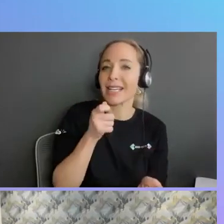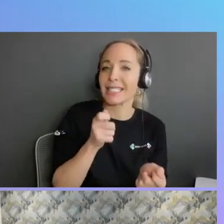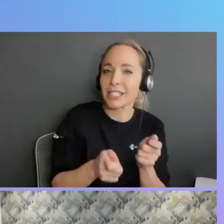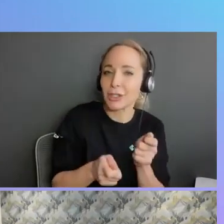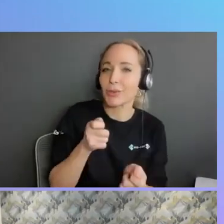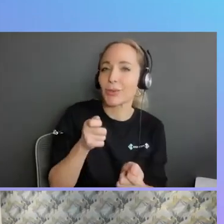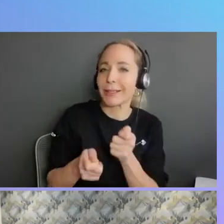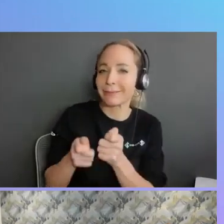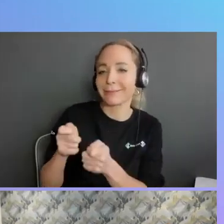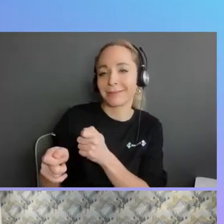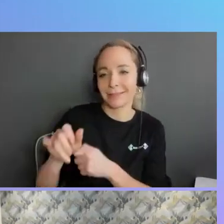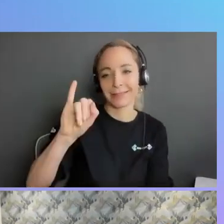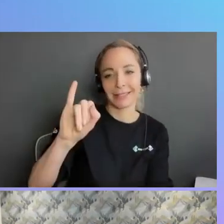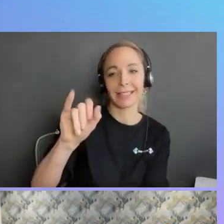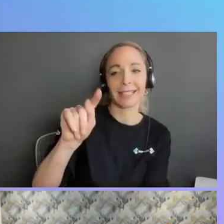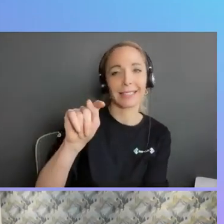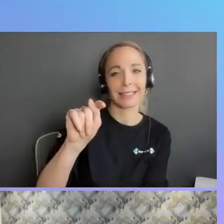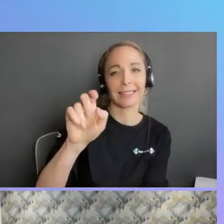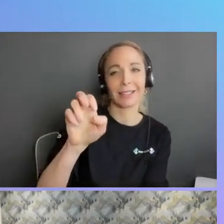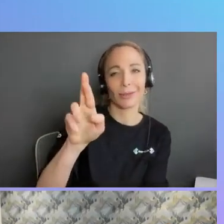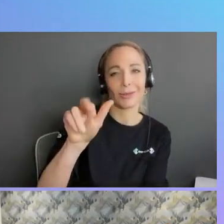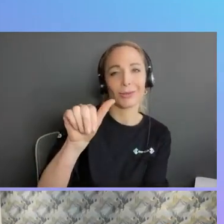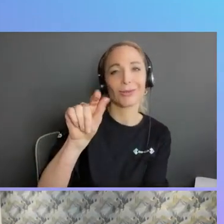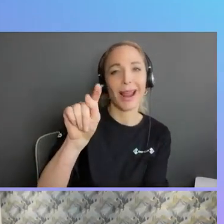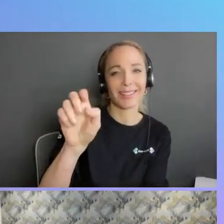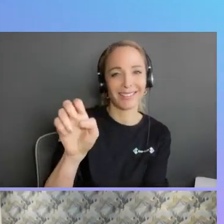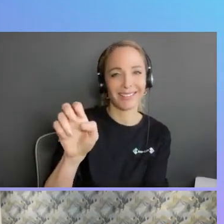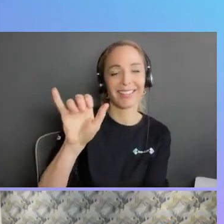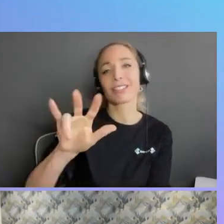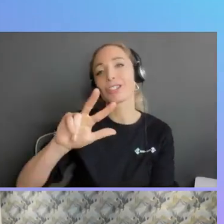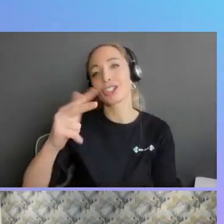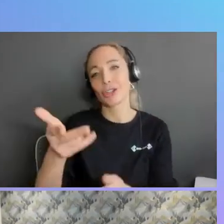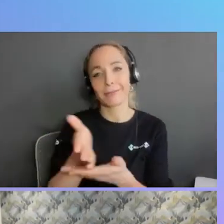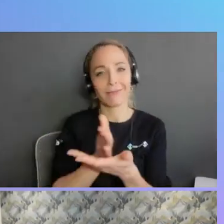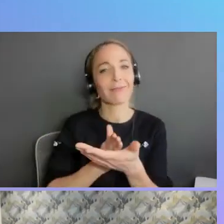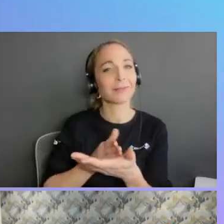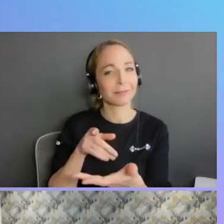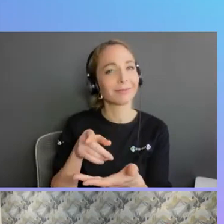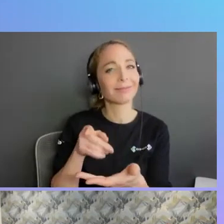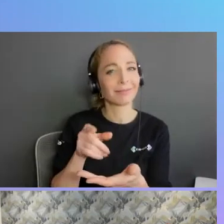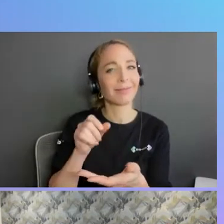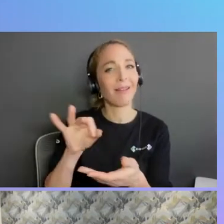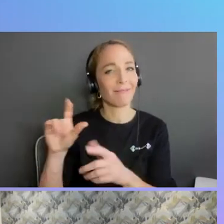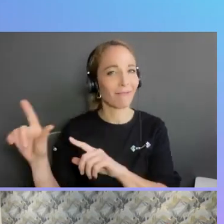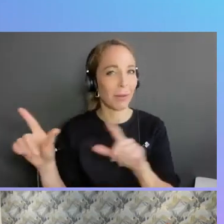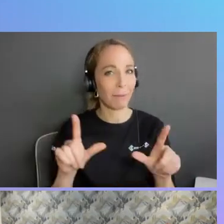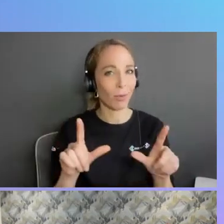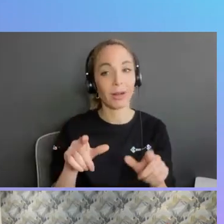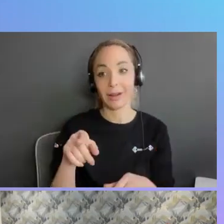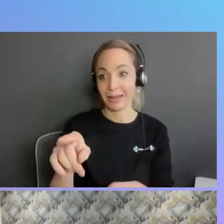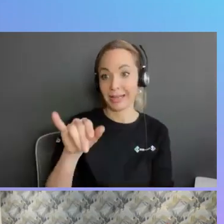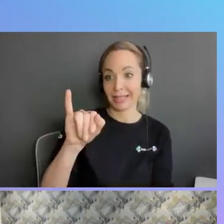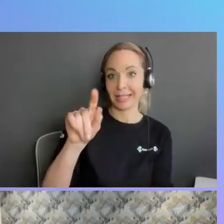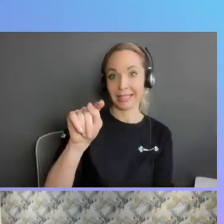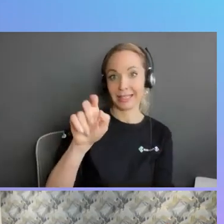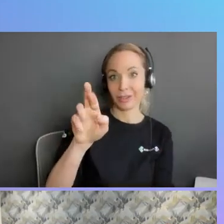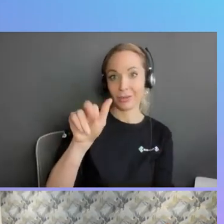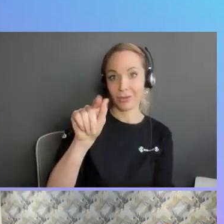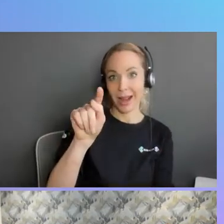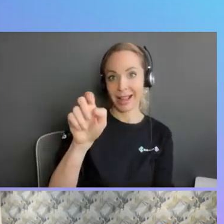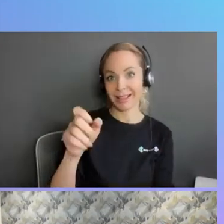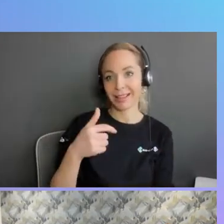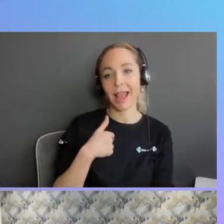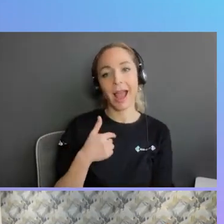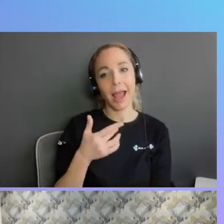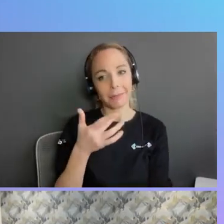third phase of the framework. When we say iterate, what I like to point out is be like transparent,